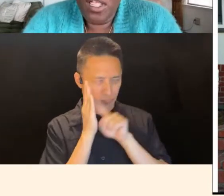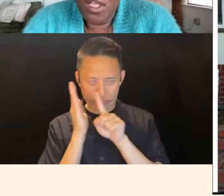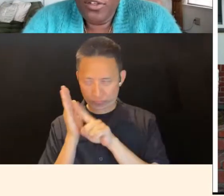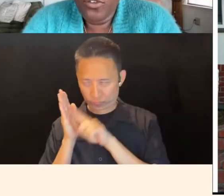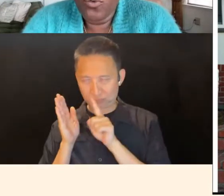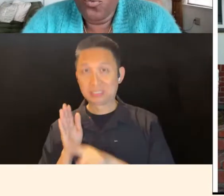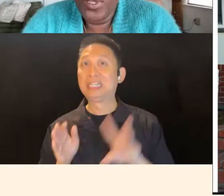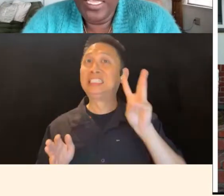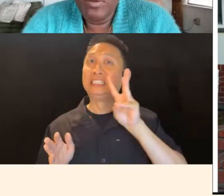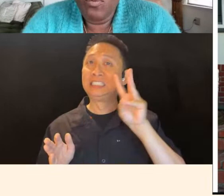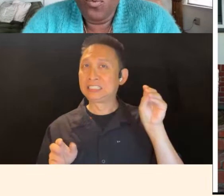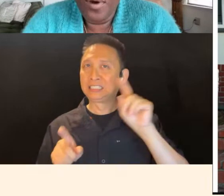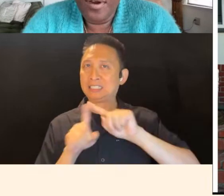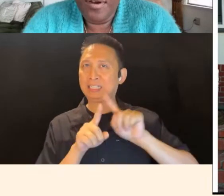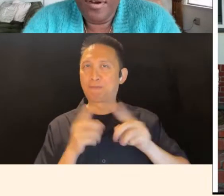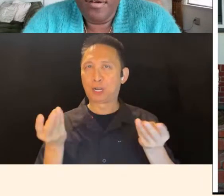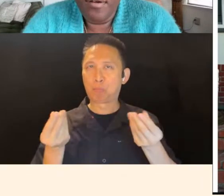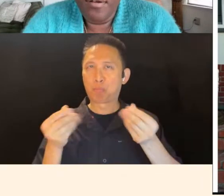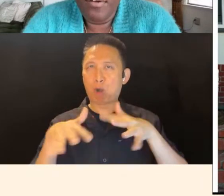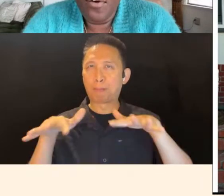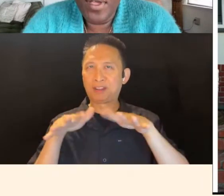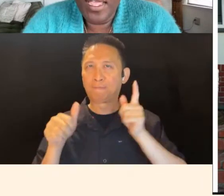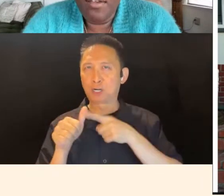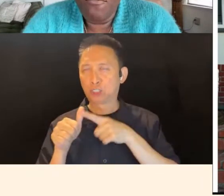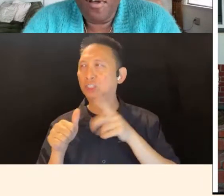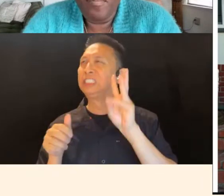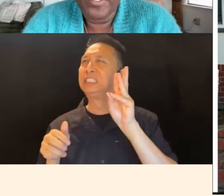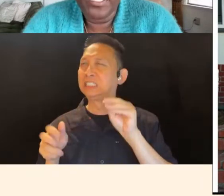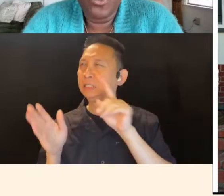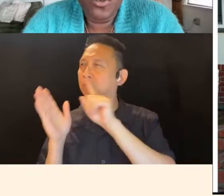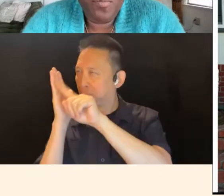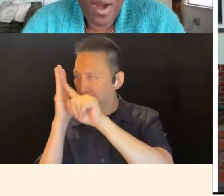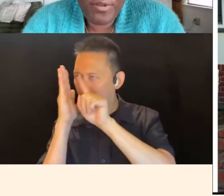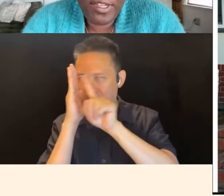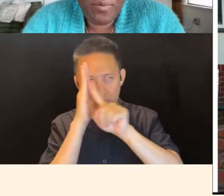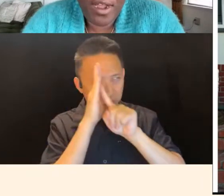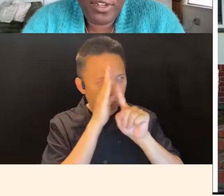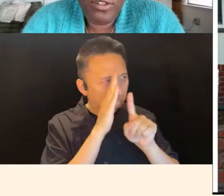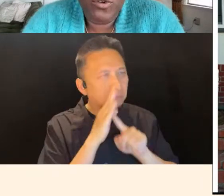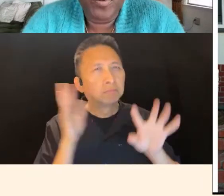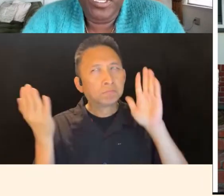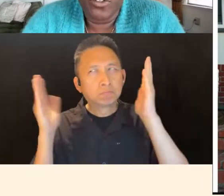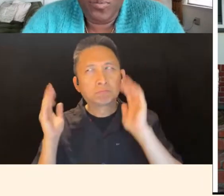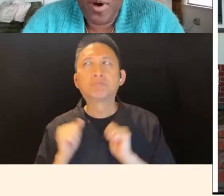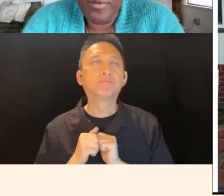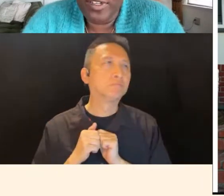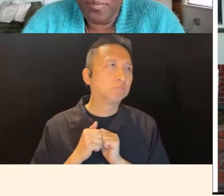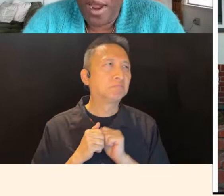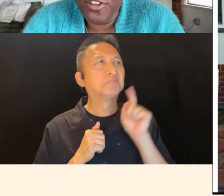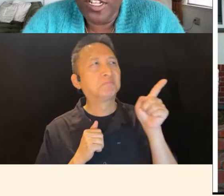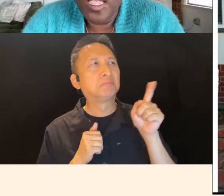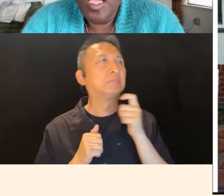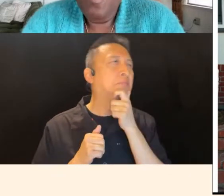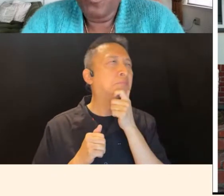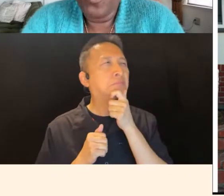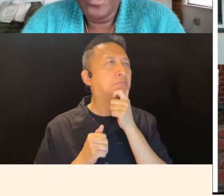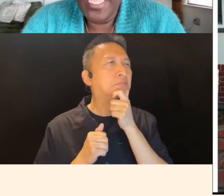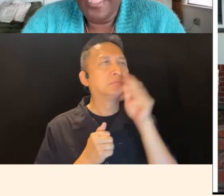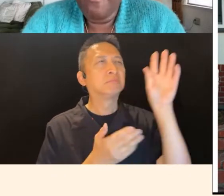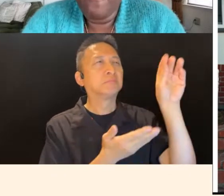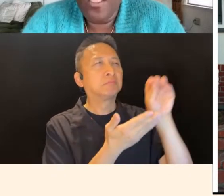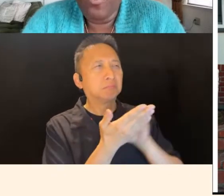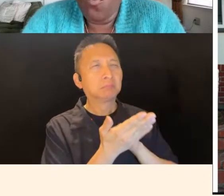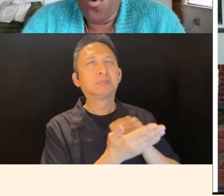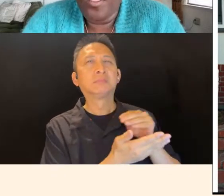we launched, we were going from potential promising project to potential promising project, but